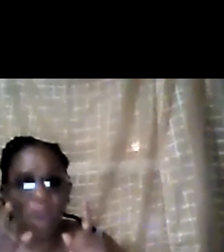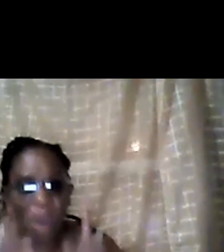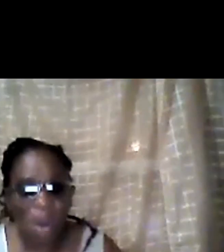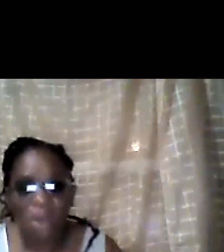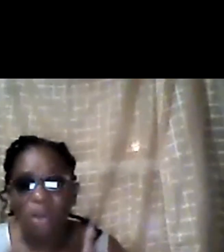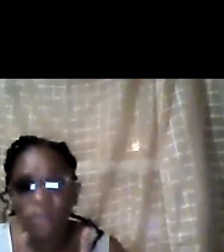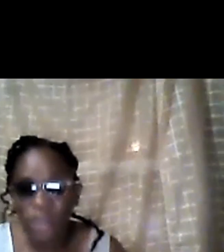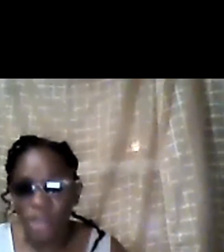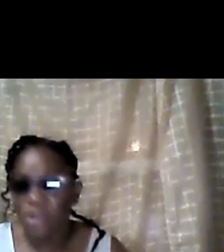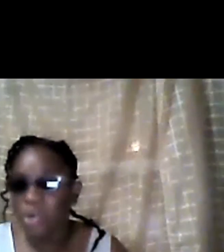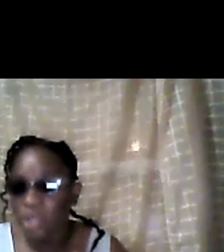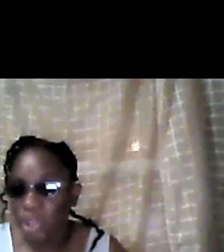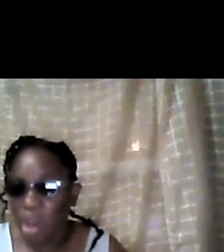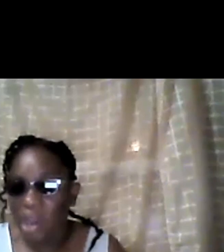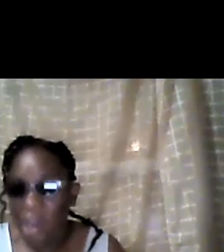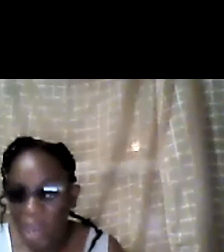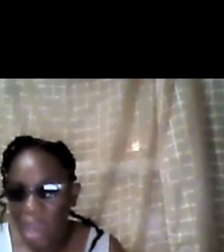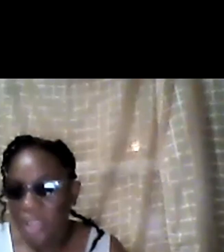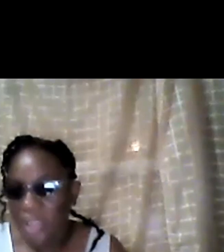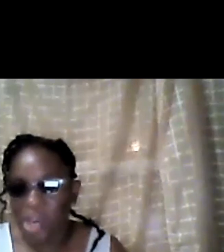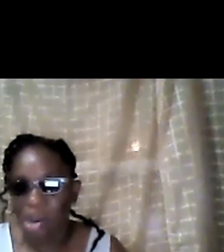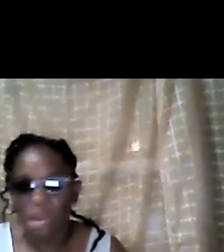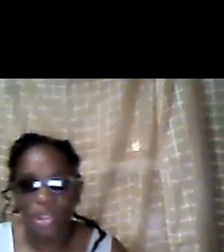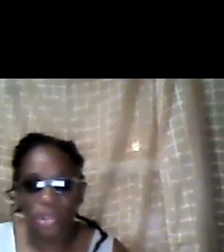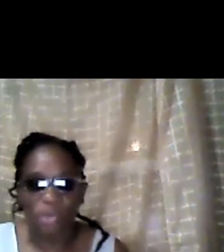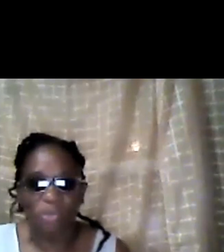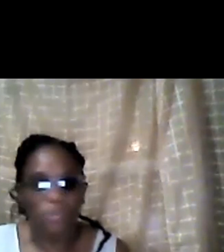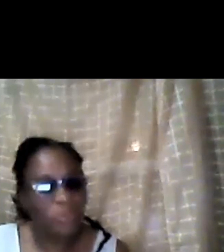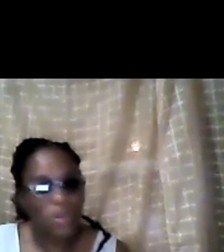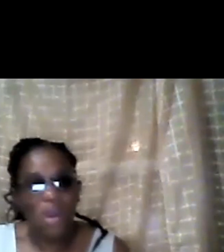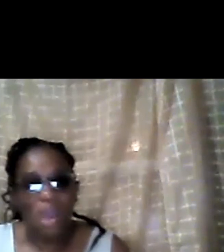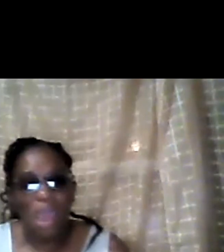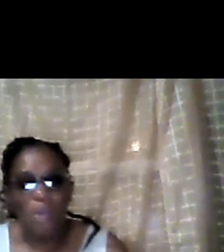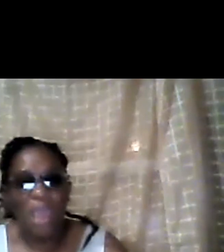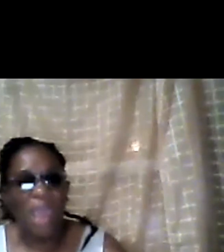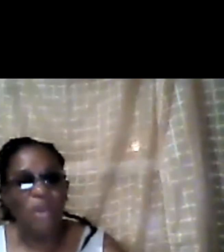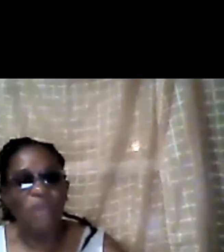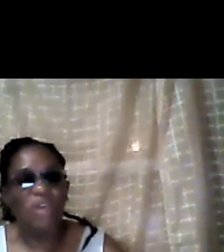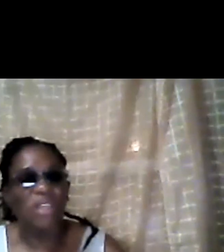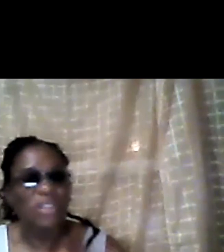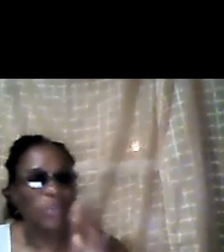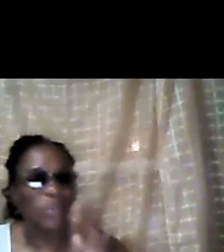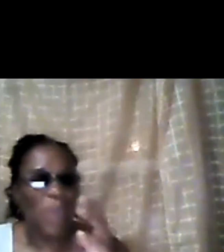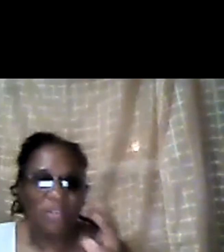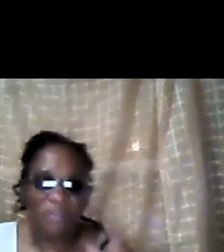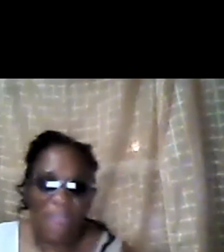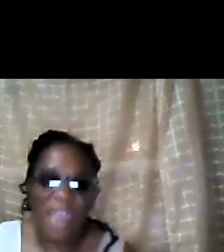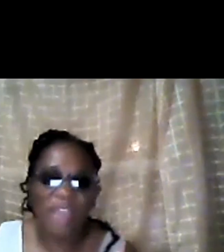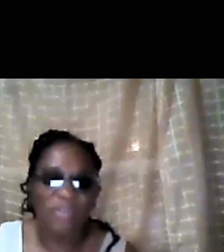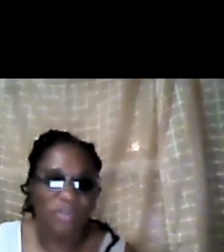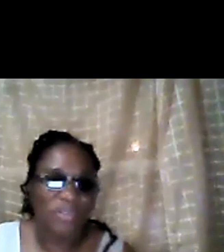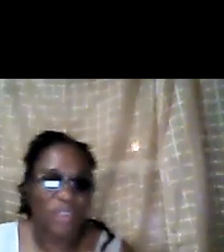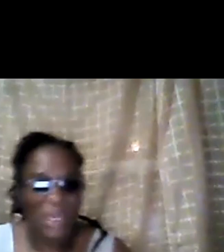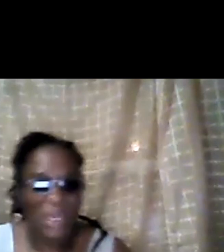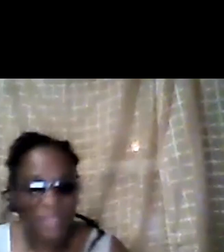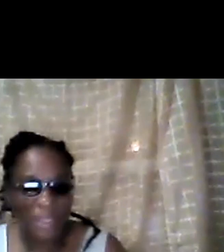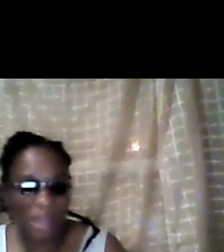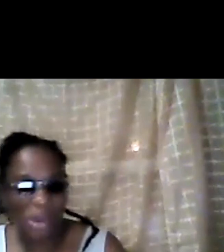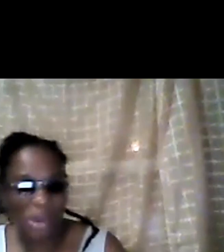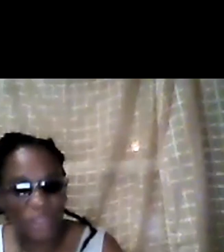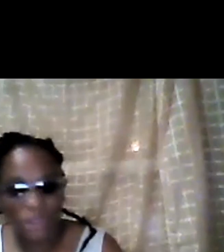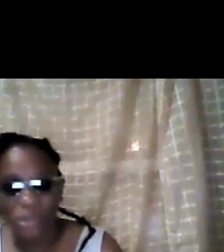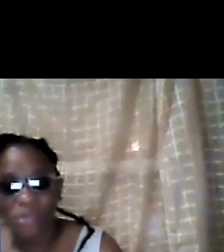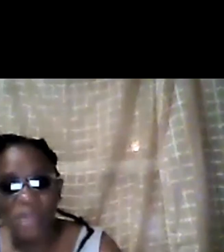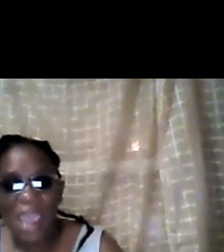to all of you who joined us here on Zoom. We had over 25 to 26 here